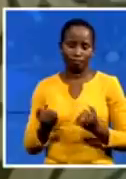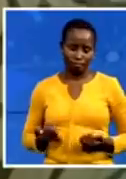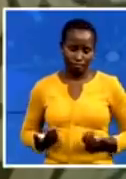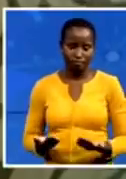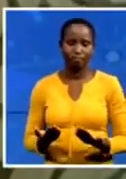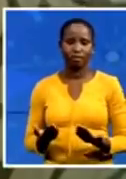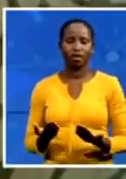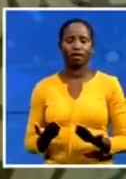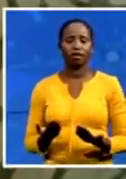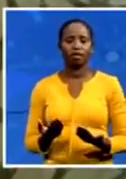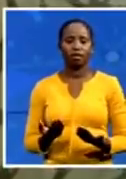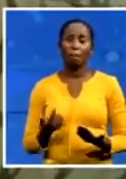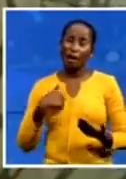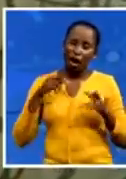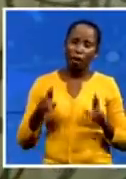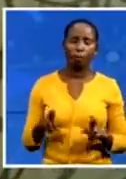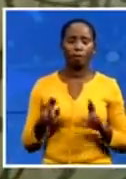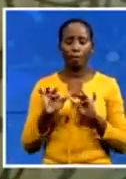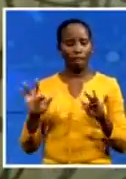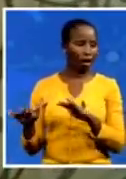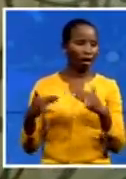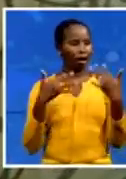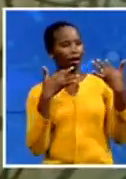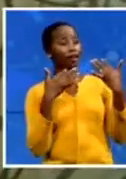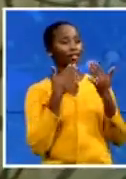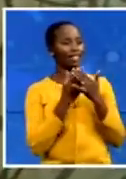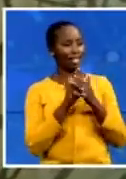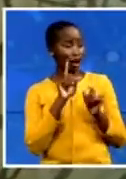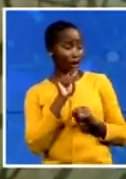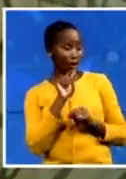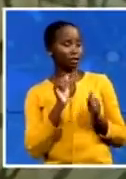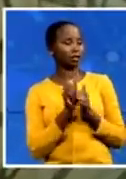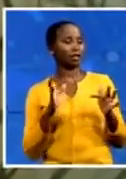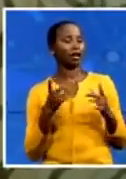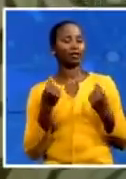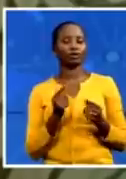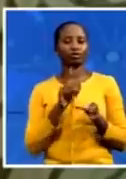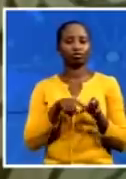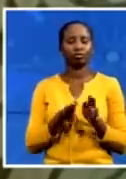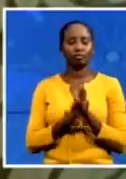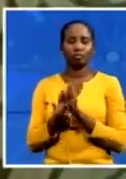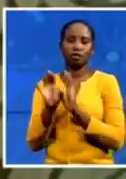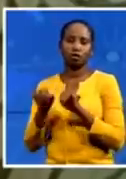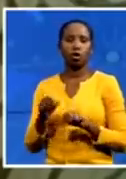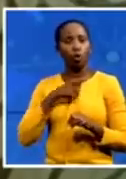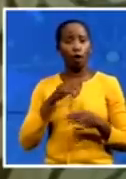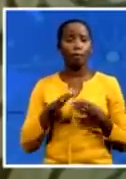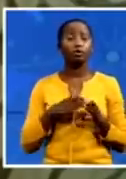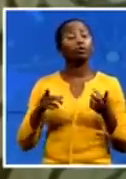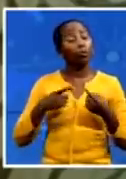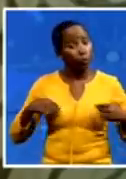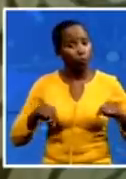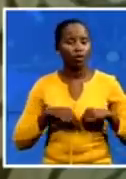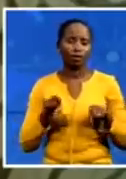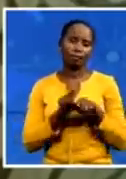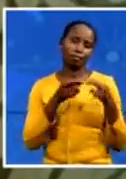also be inspired where they are to be able to start doing those things, because we have a responsibility, particularly if you have some form of privilege in this country,